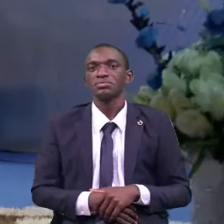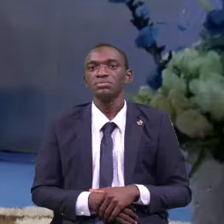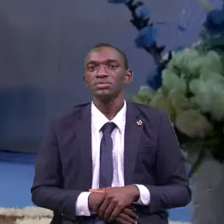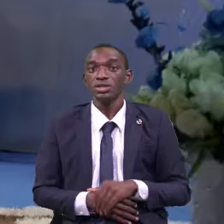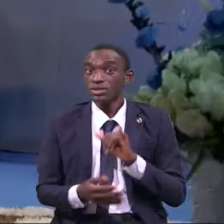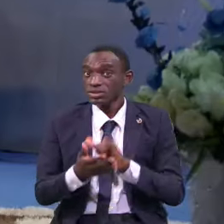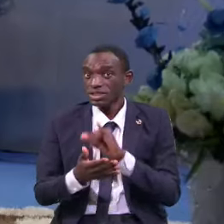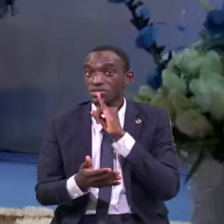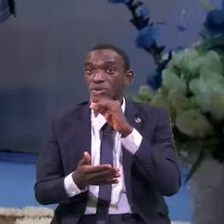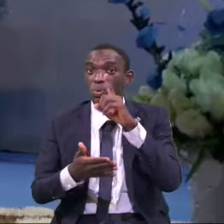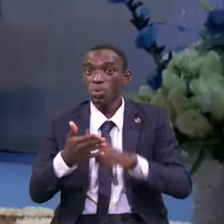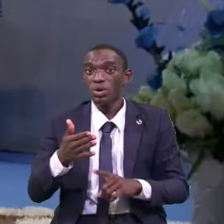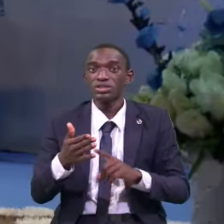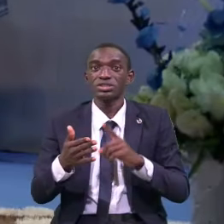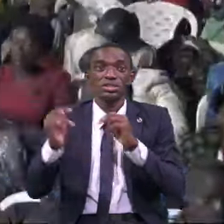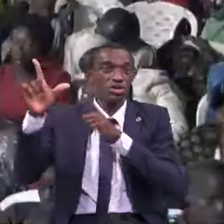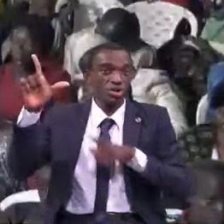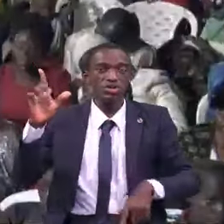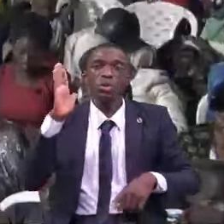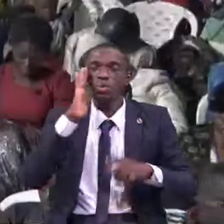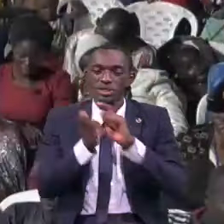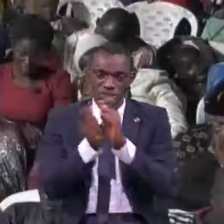That's what the Lord will change tonight.